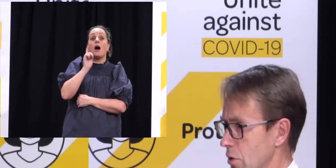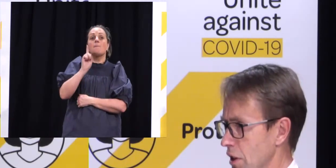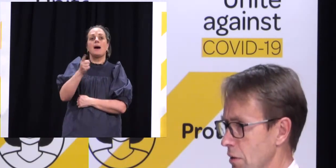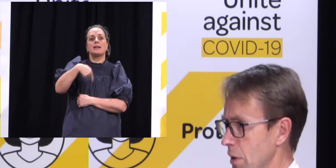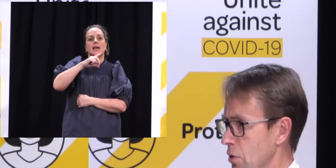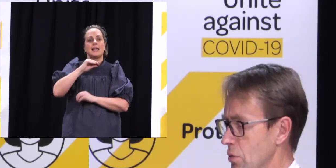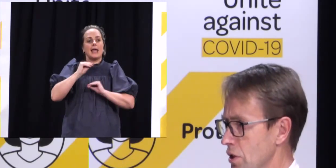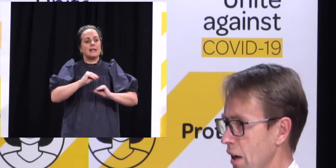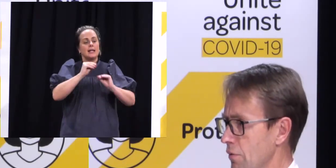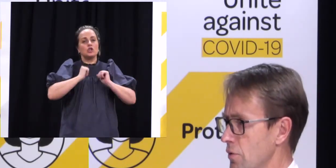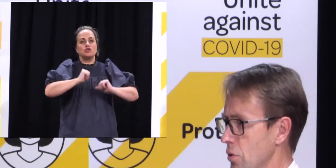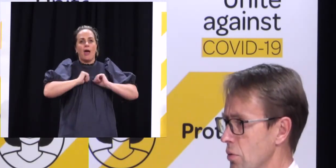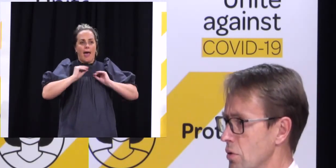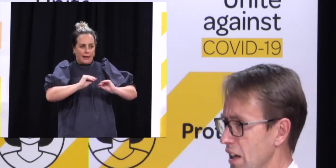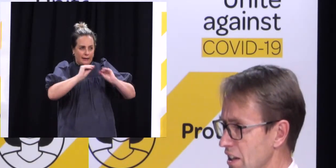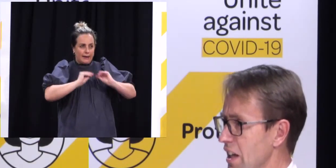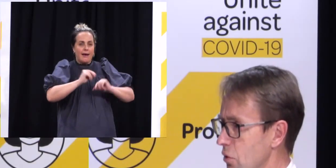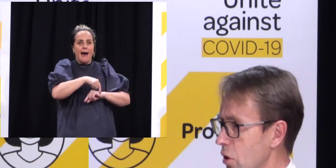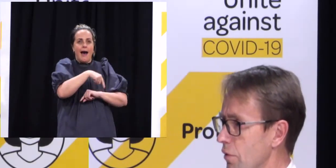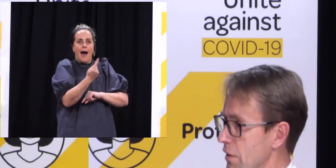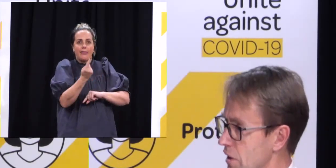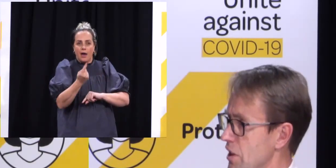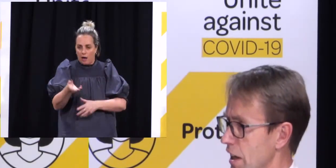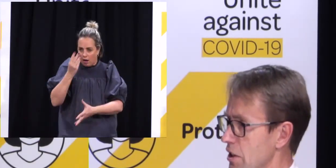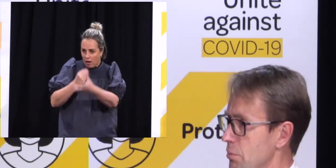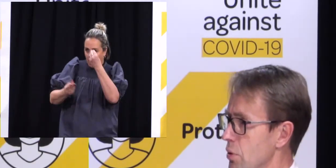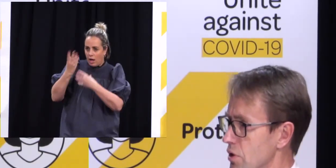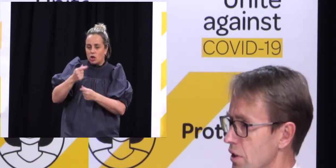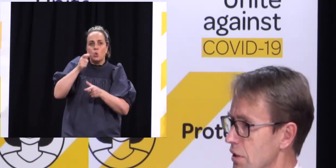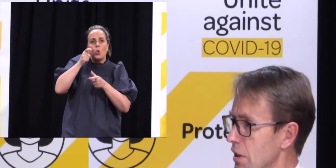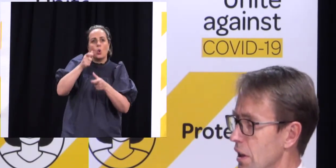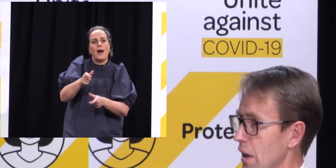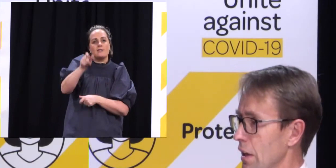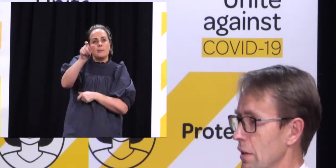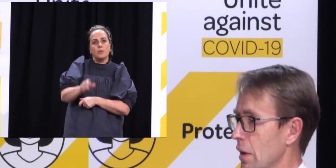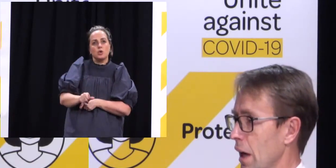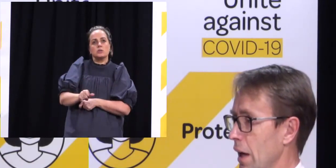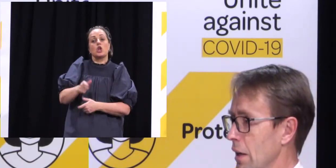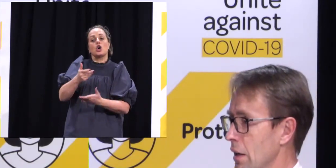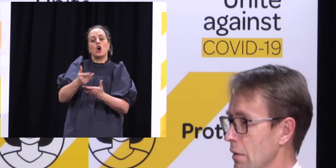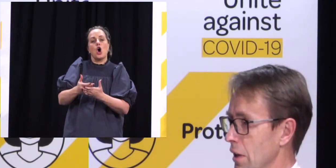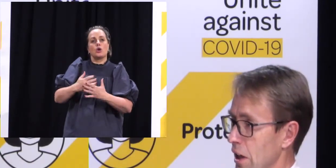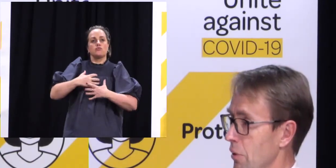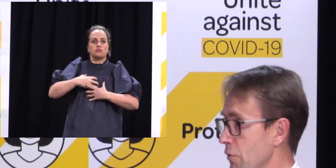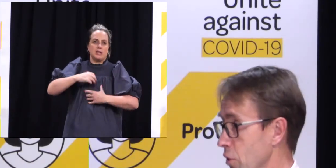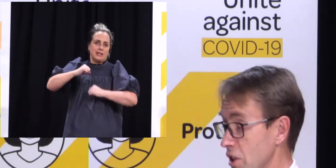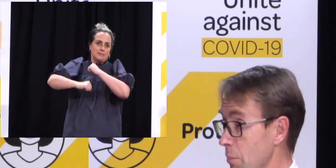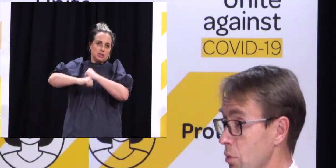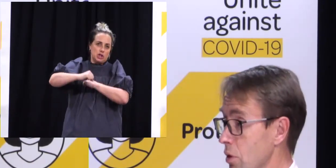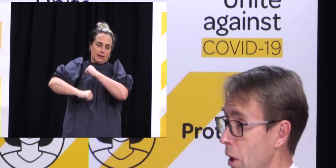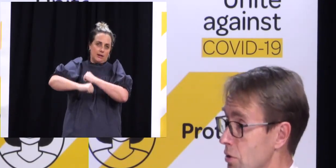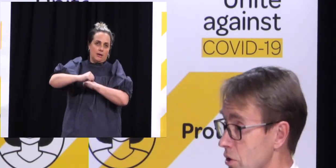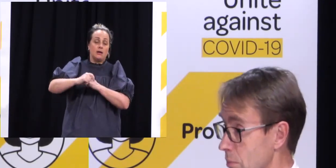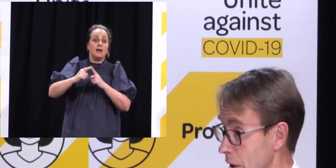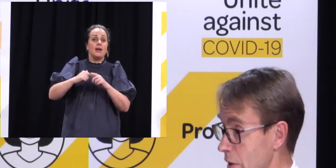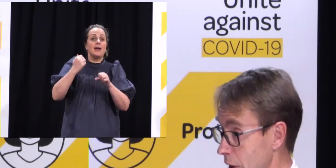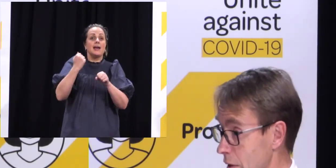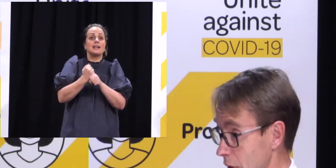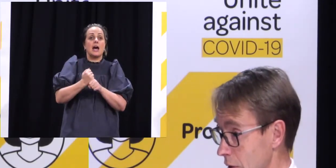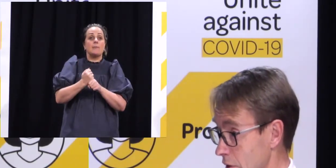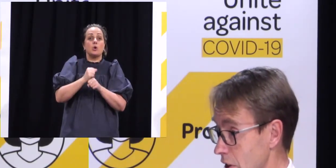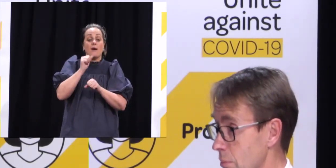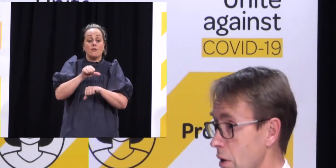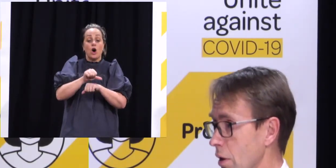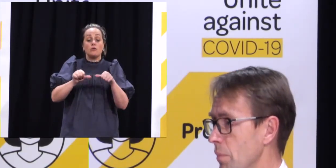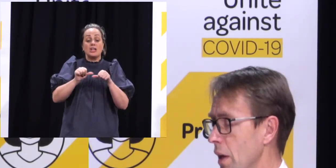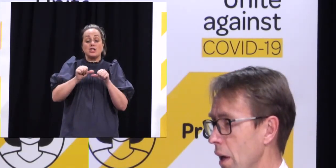other nursing and medical staff to take care of a ventilated person in an area, for example, the post-op area